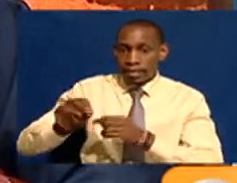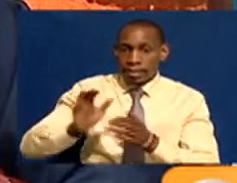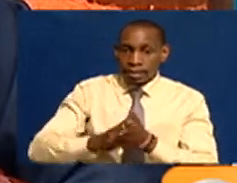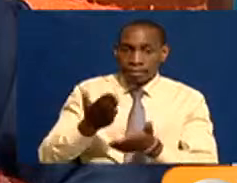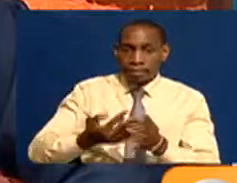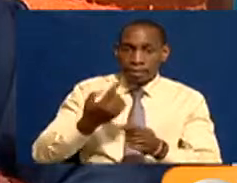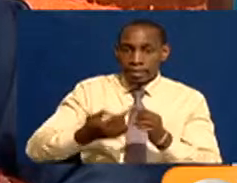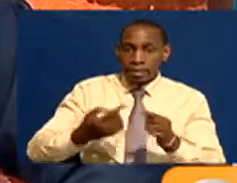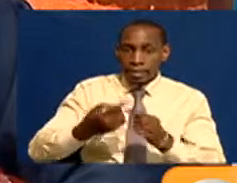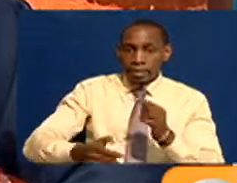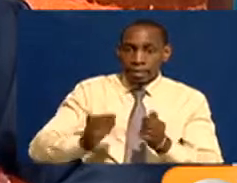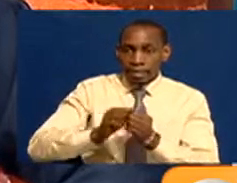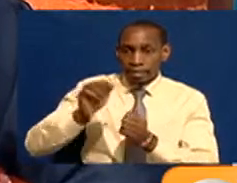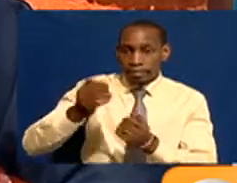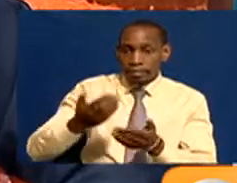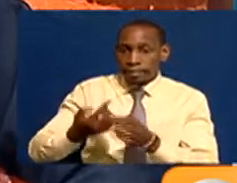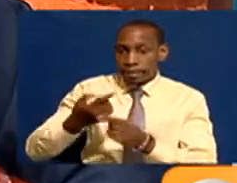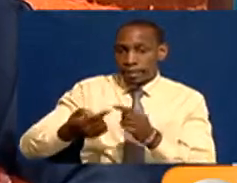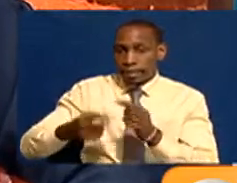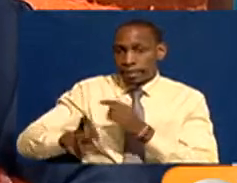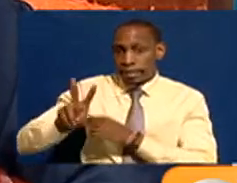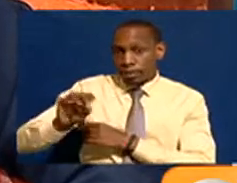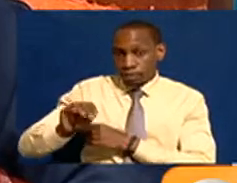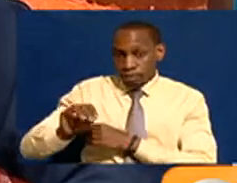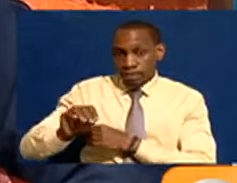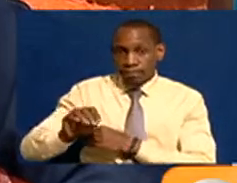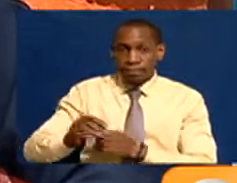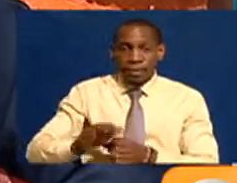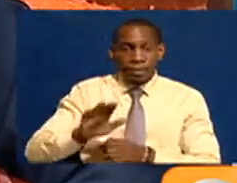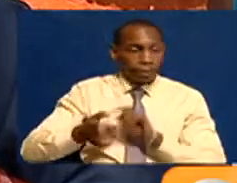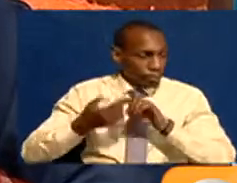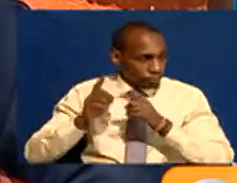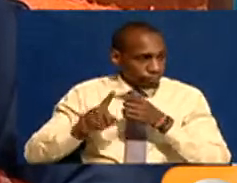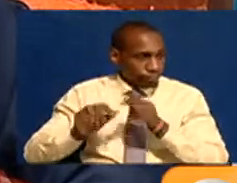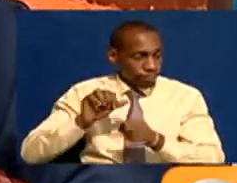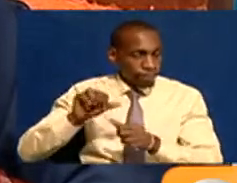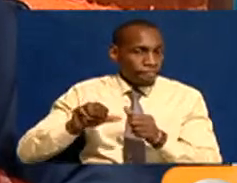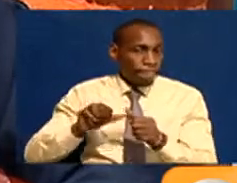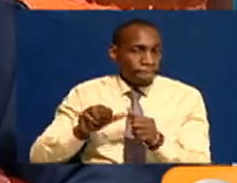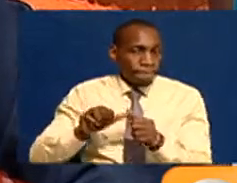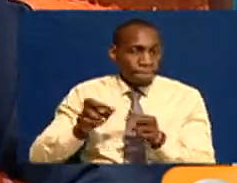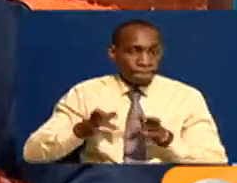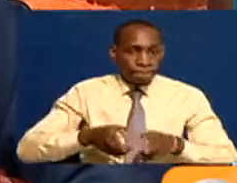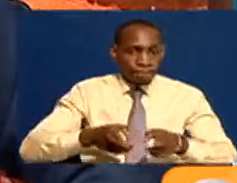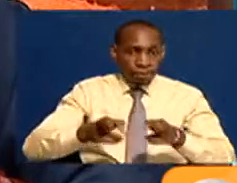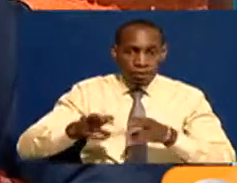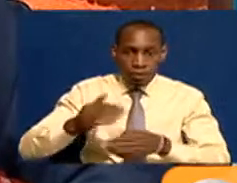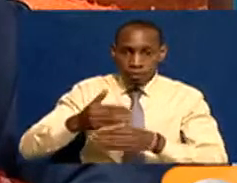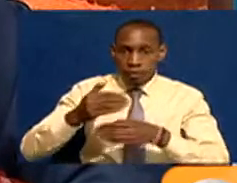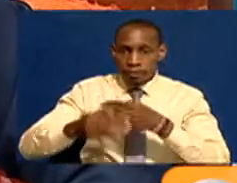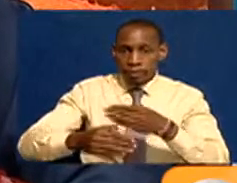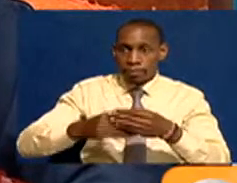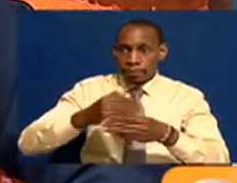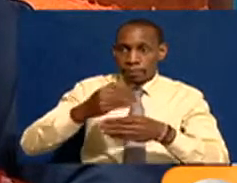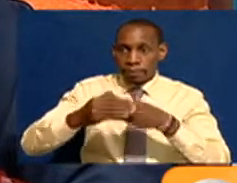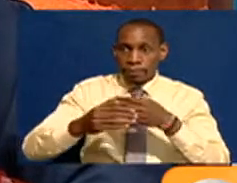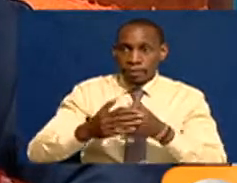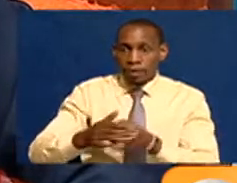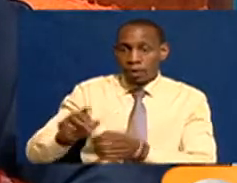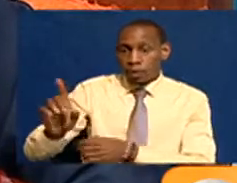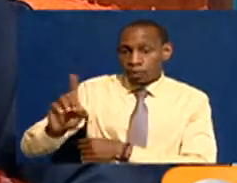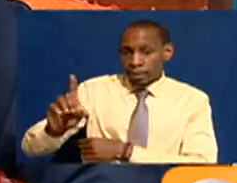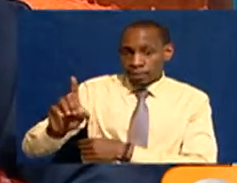20 years would suffice? If you think about the roads that we are going to construct in this